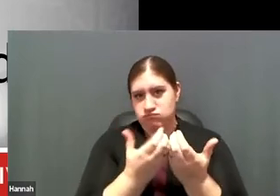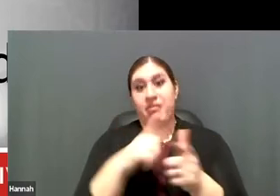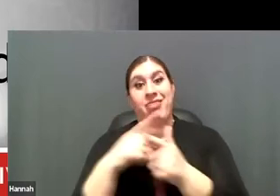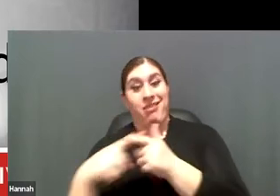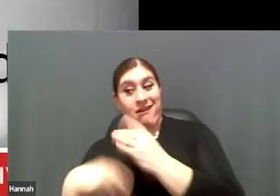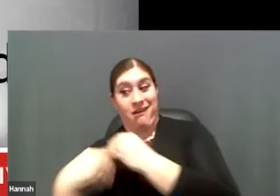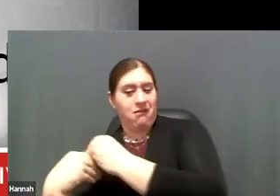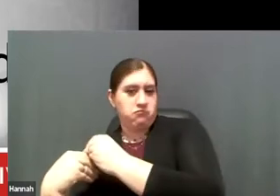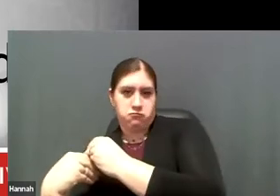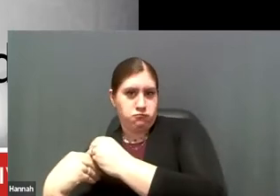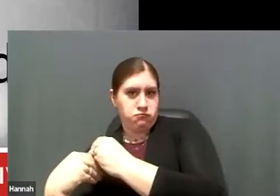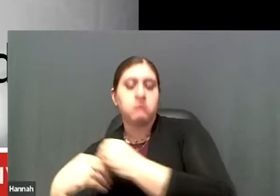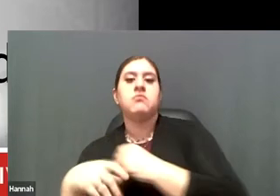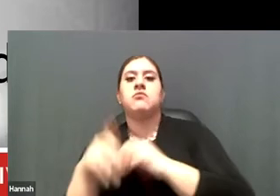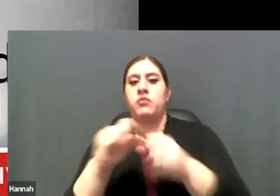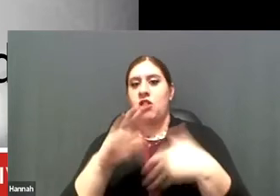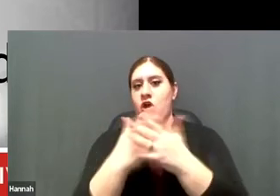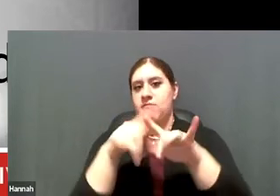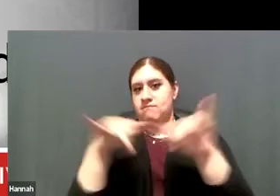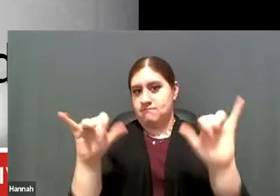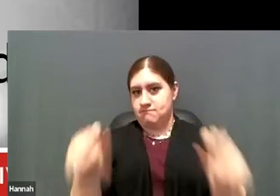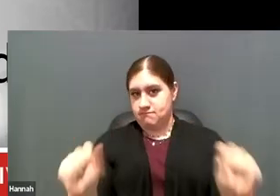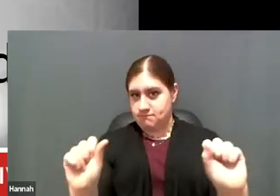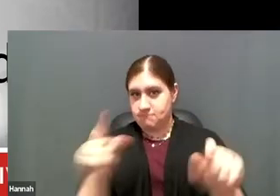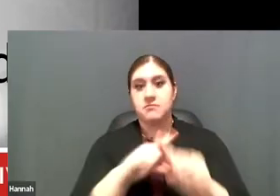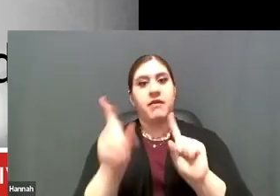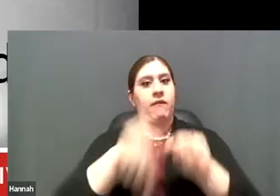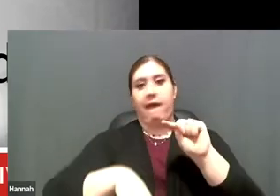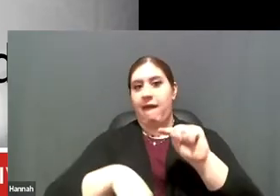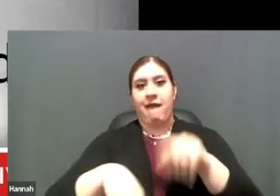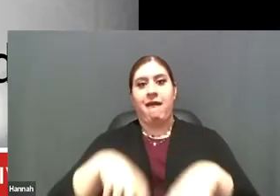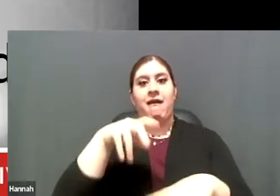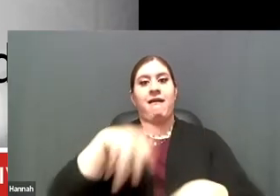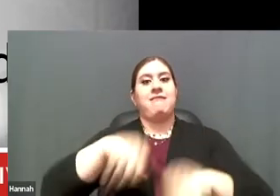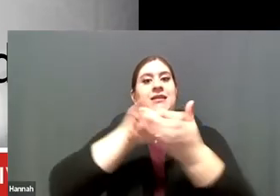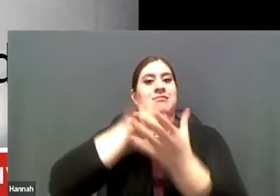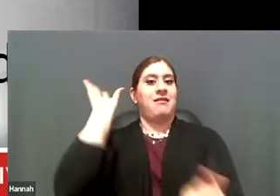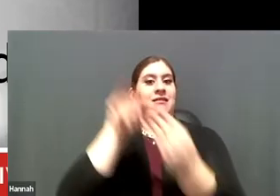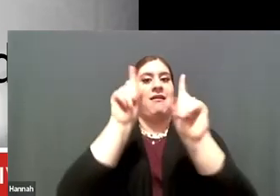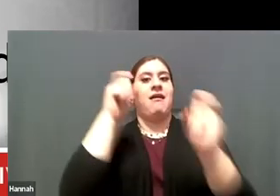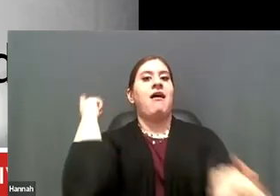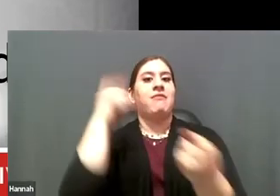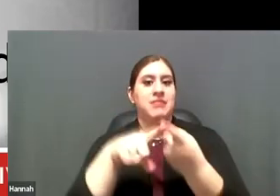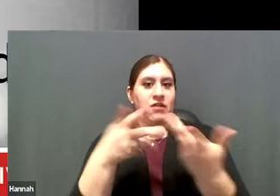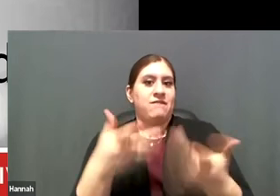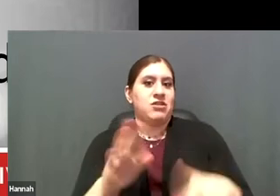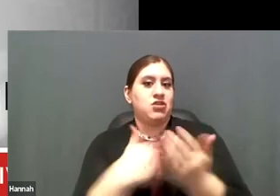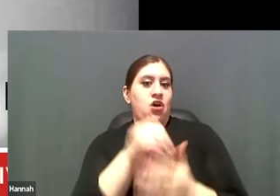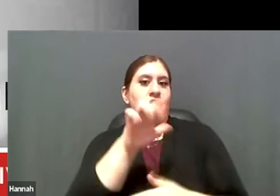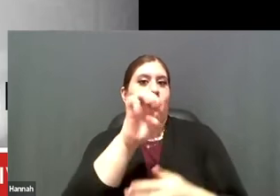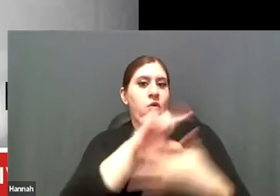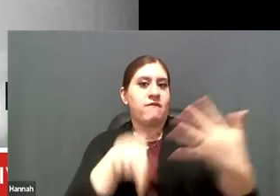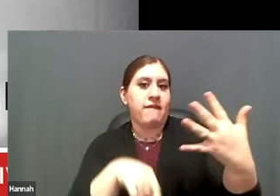courses. You take them all at the same time, but you cannot sit for comprehensive exams until you complete the core courses.